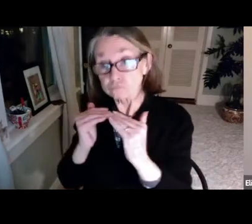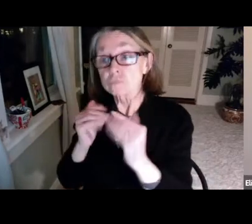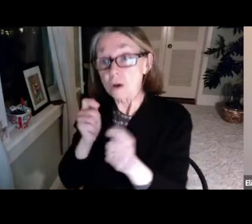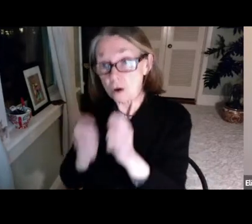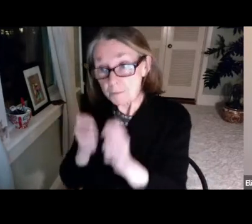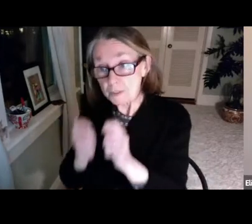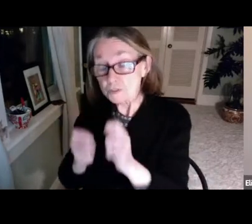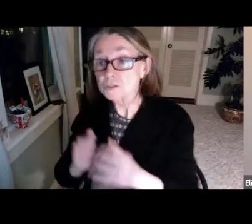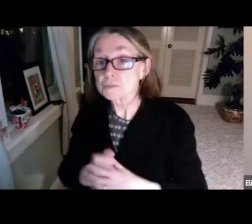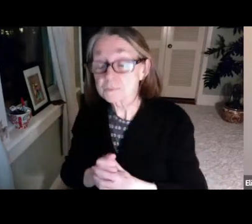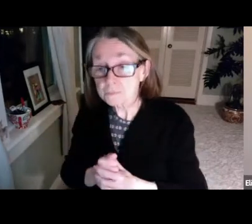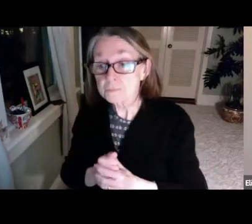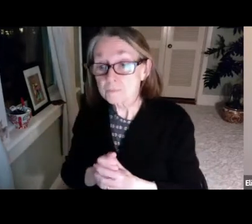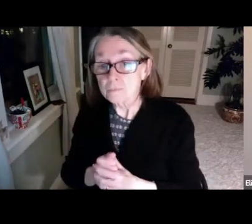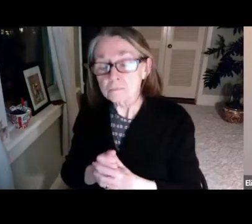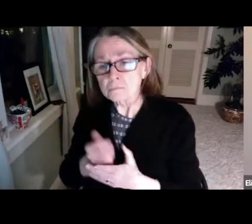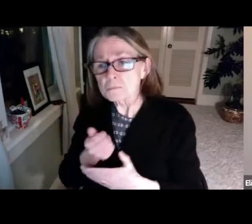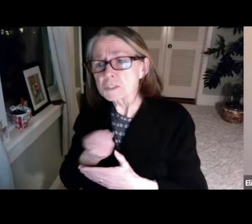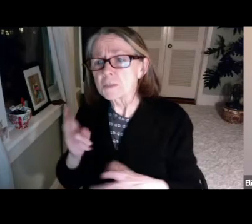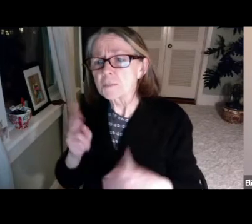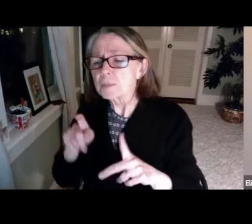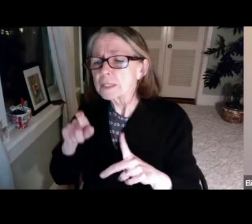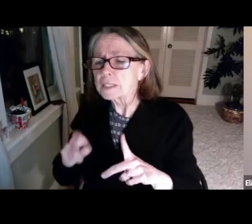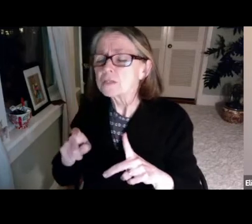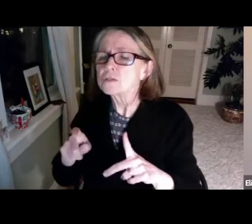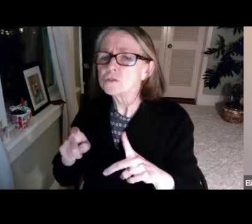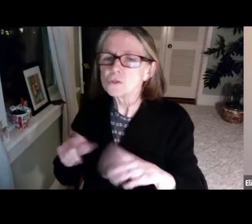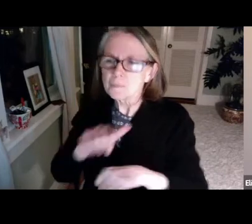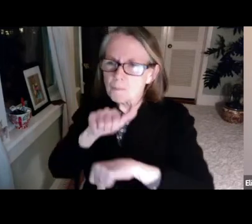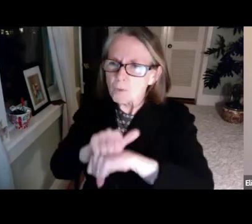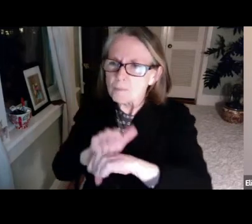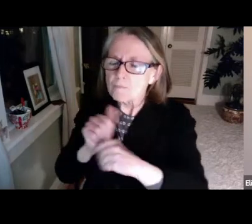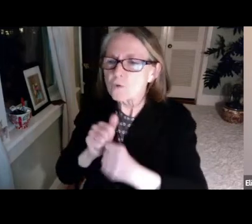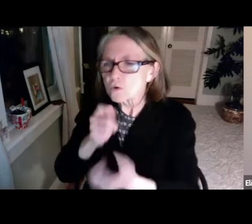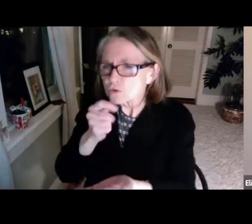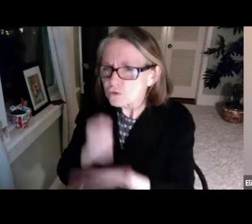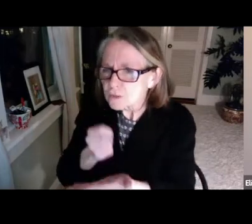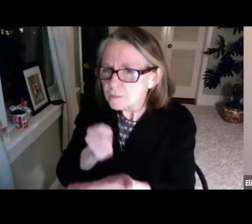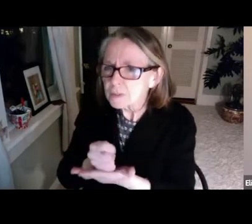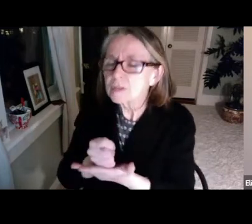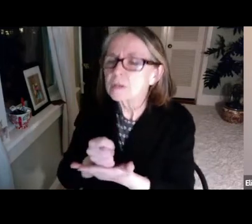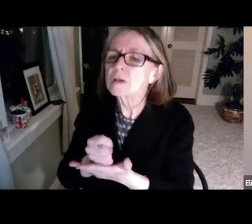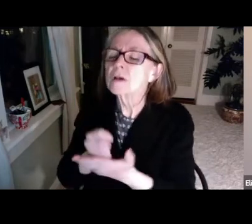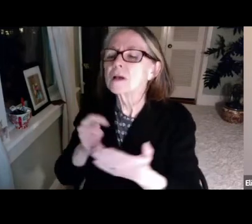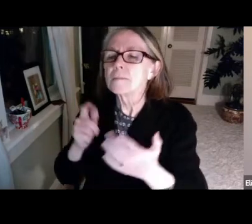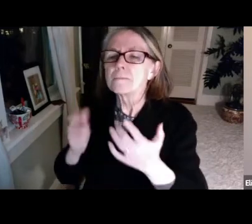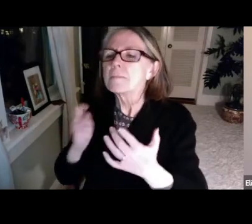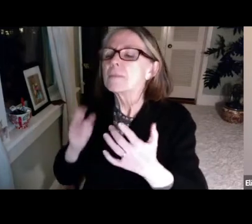people would need that in order to make appointments for treatment, or splitting up the